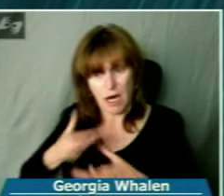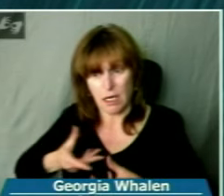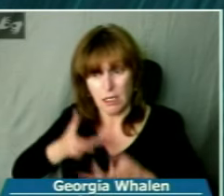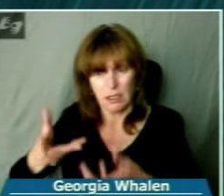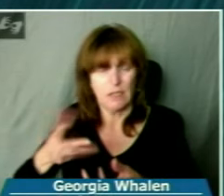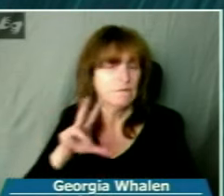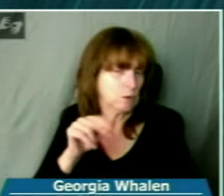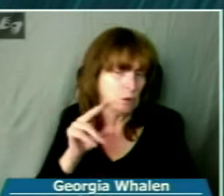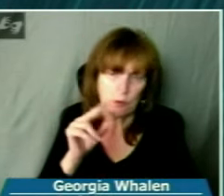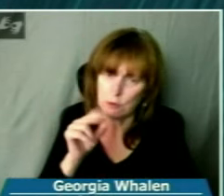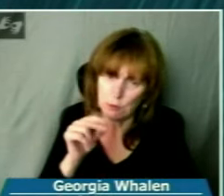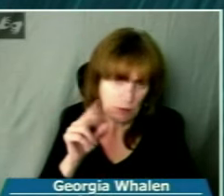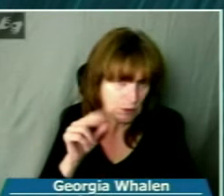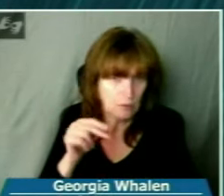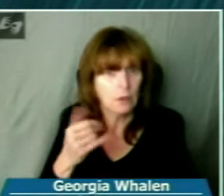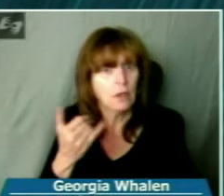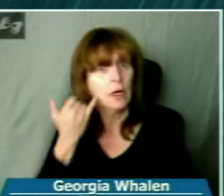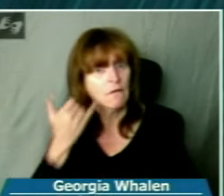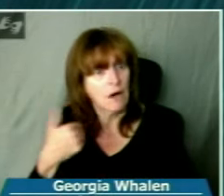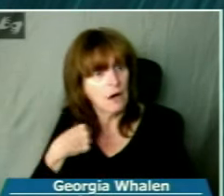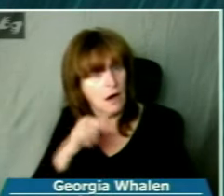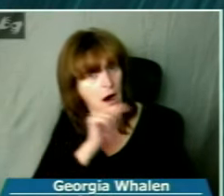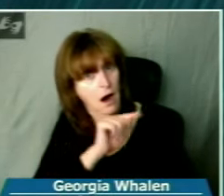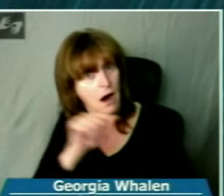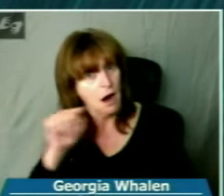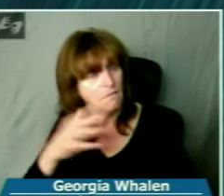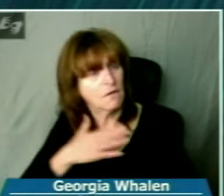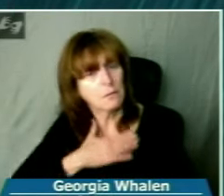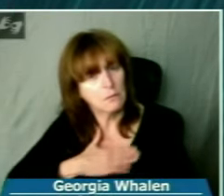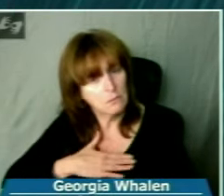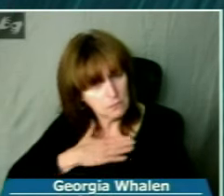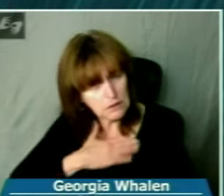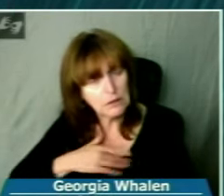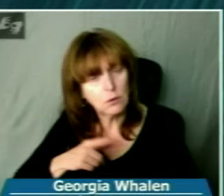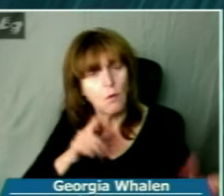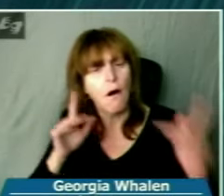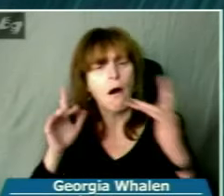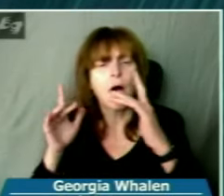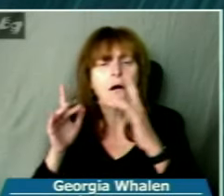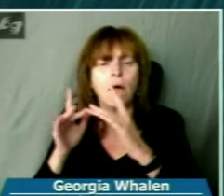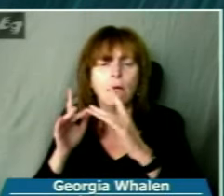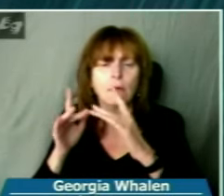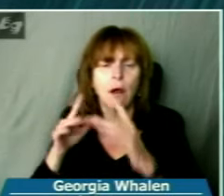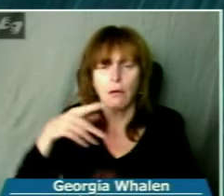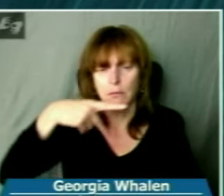equipment that can be accepted, we ask, or to donate, I should say, we ask that you email